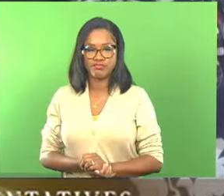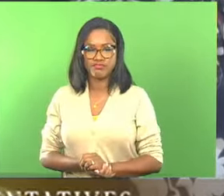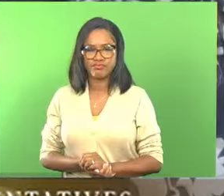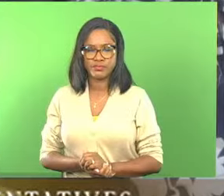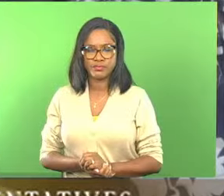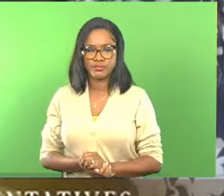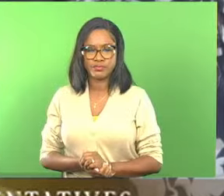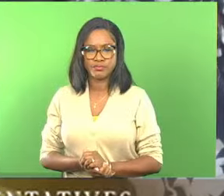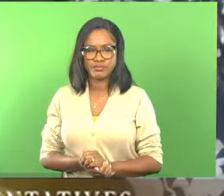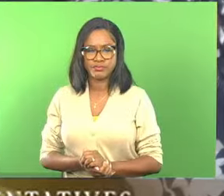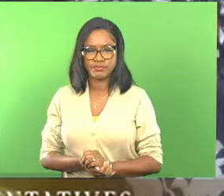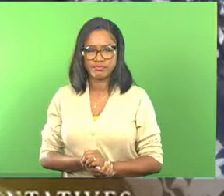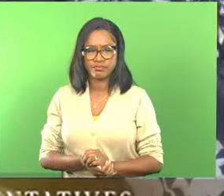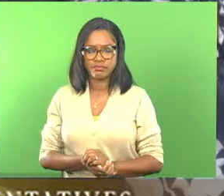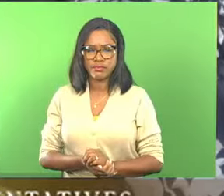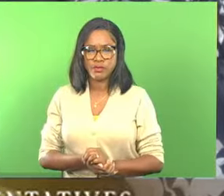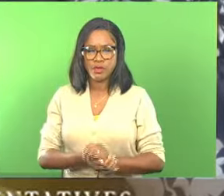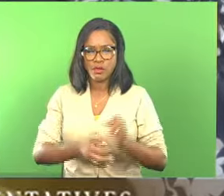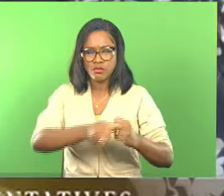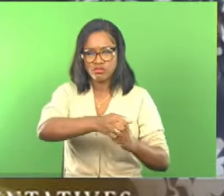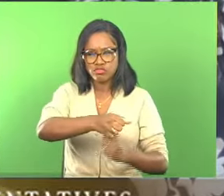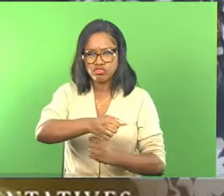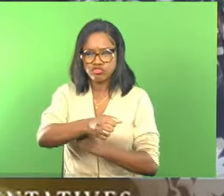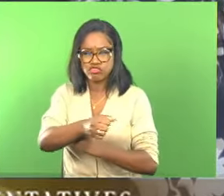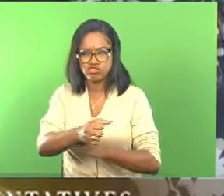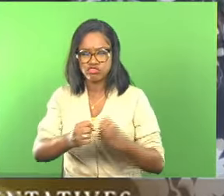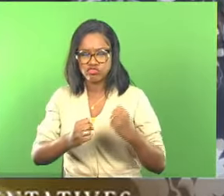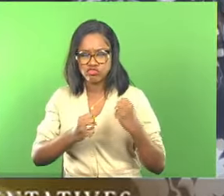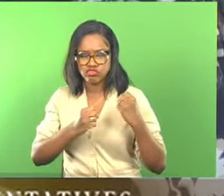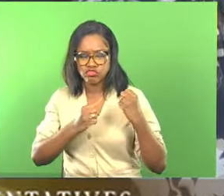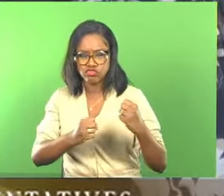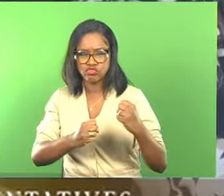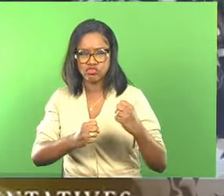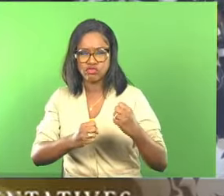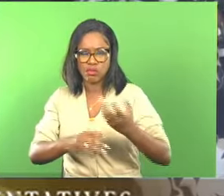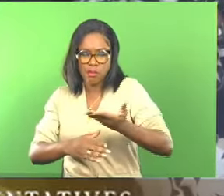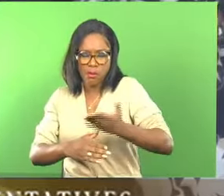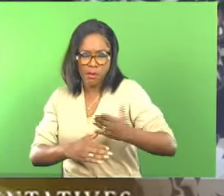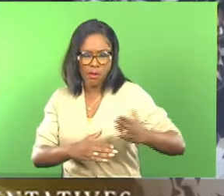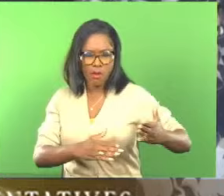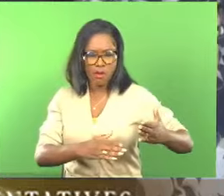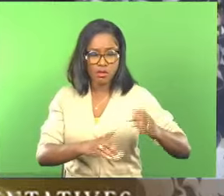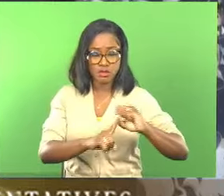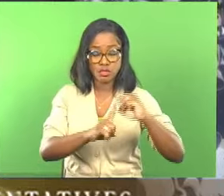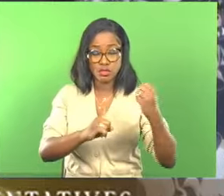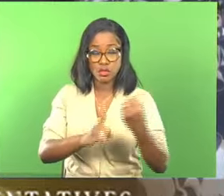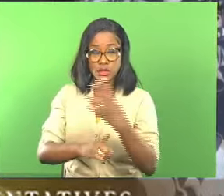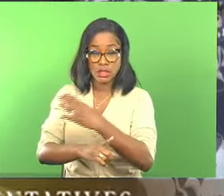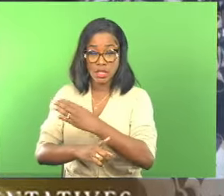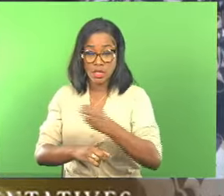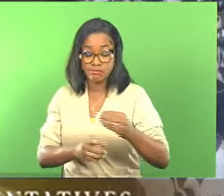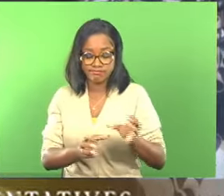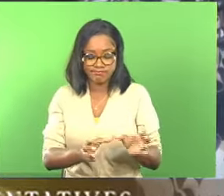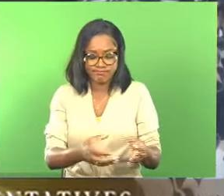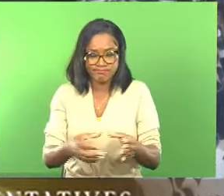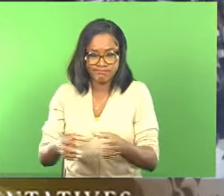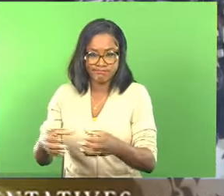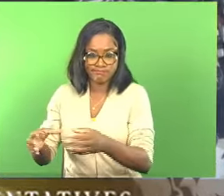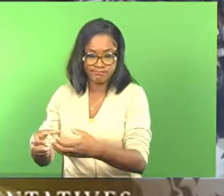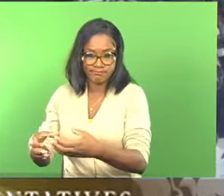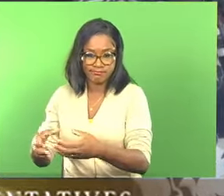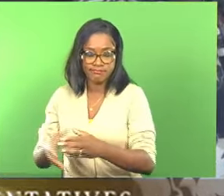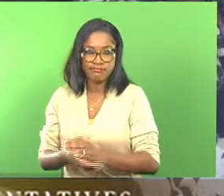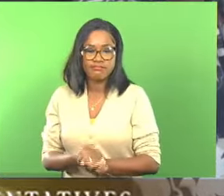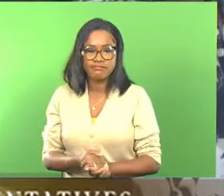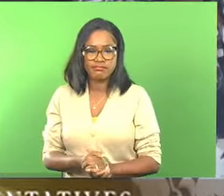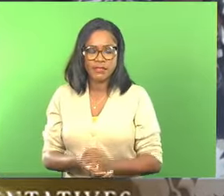shaped by vibrant, diverse societies and institutions